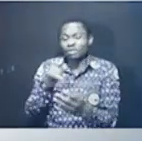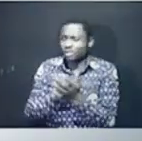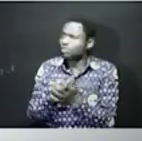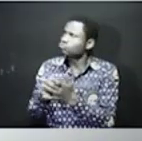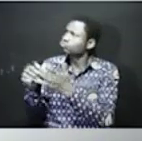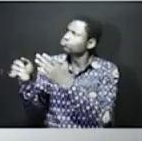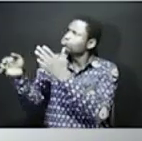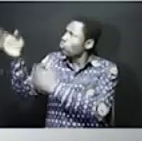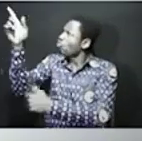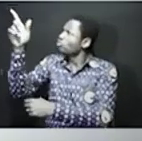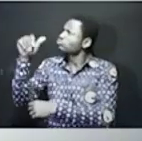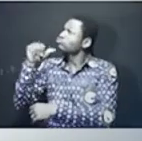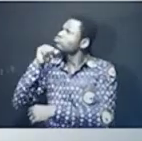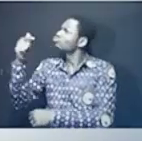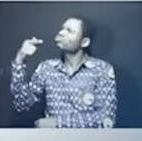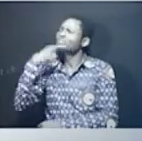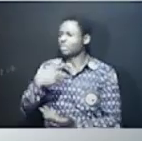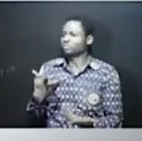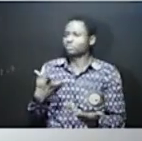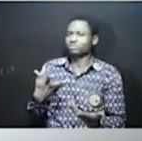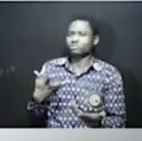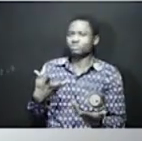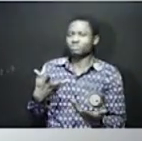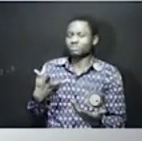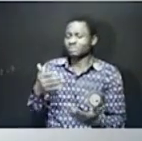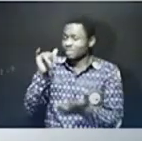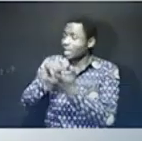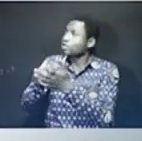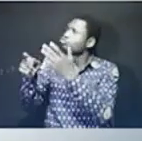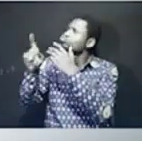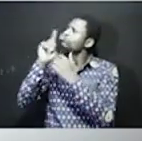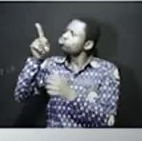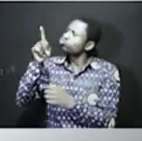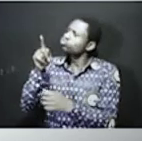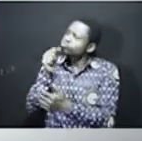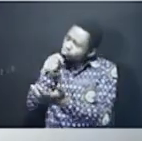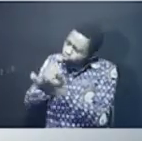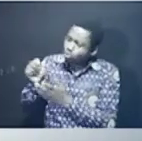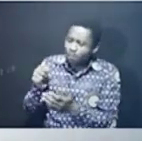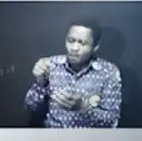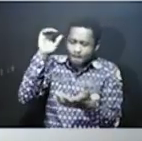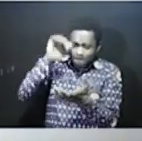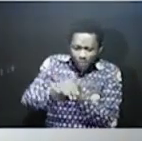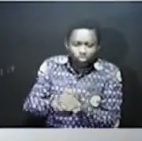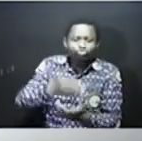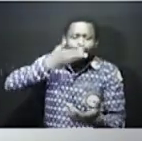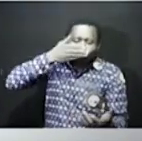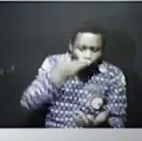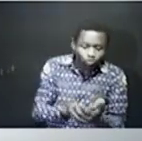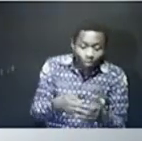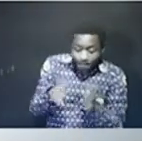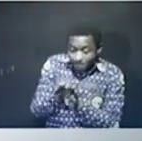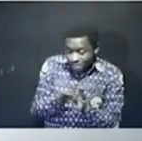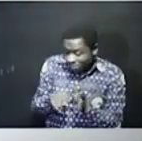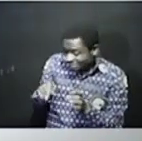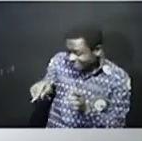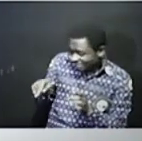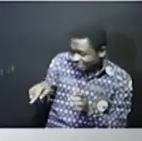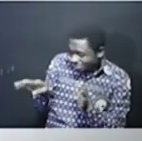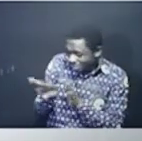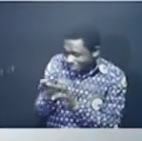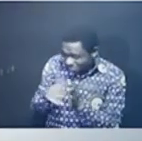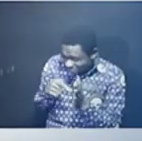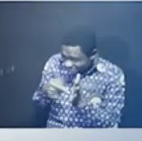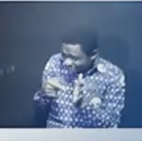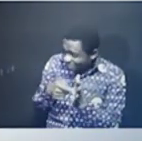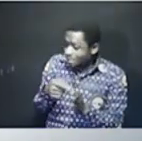liar? And that marriage is good, and whoever finds a spouse finds favor